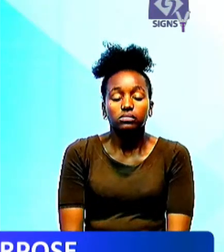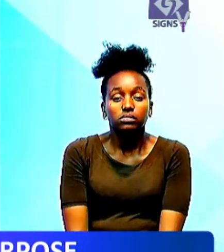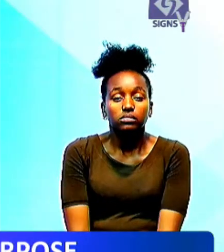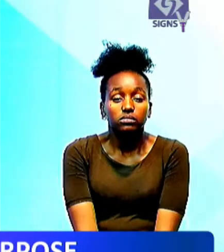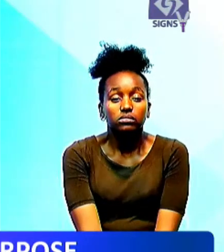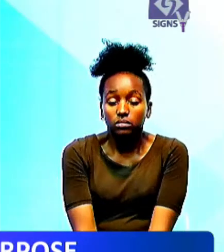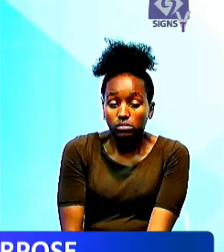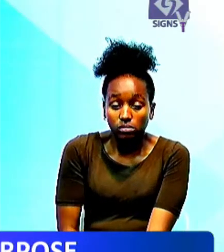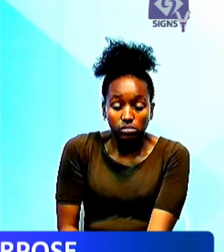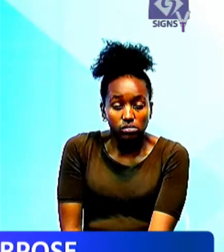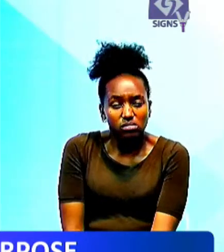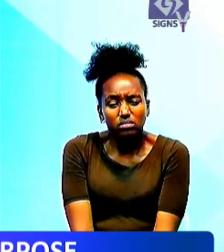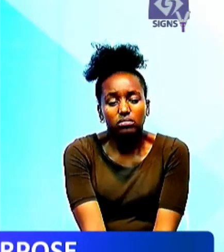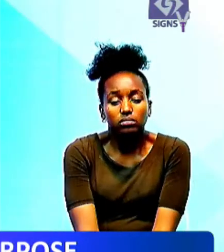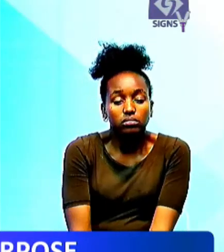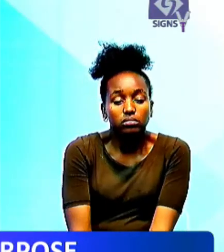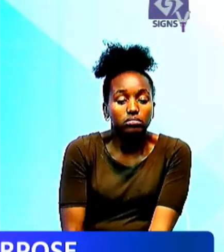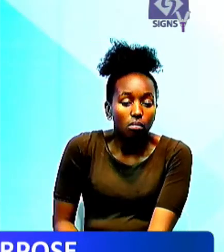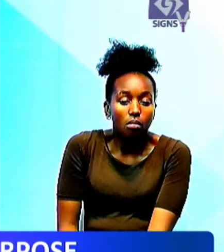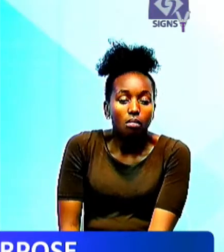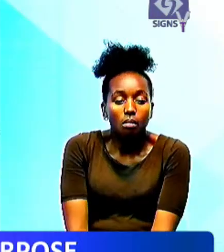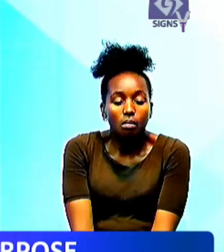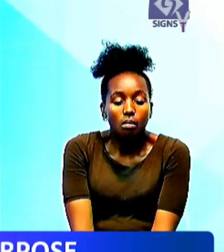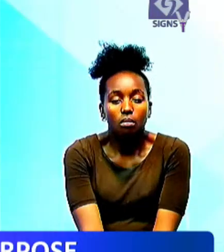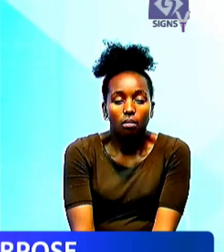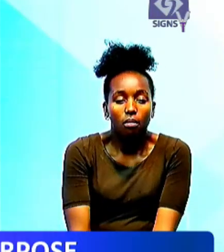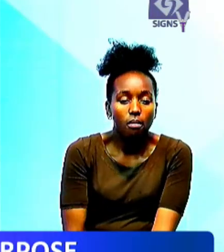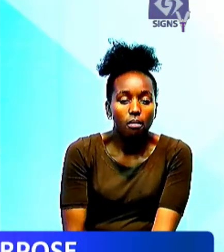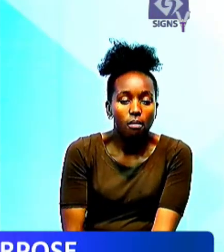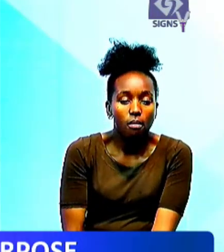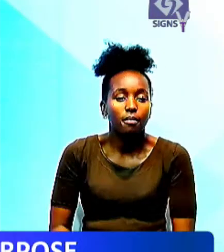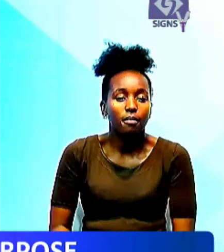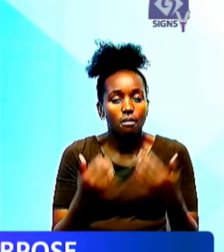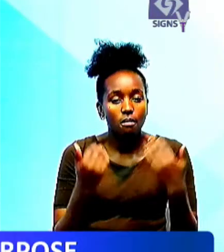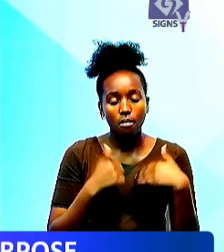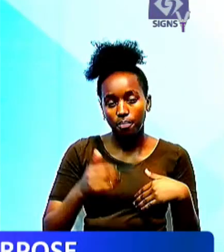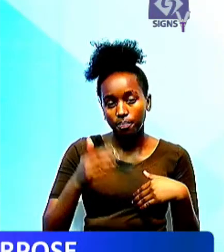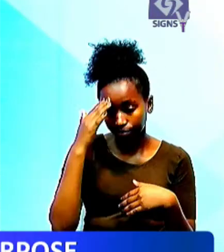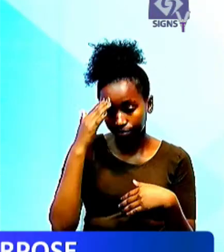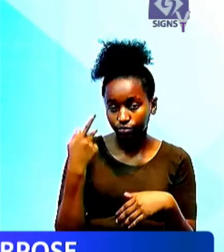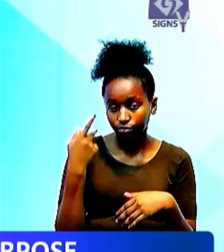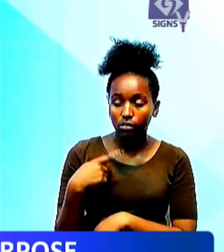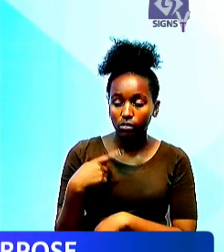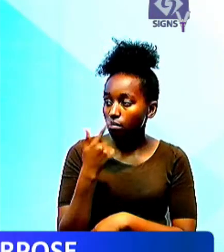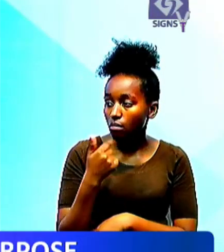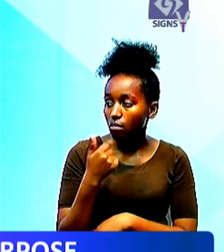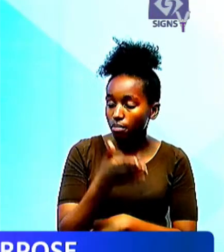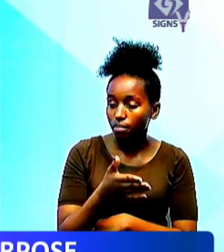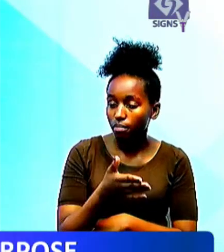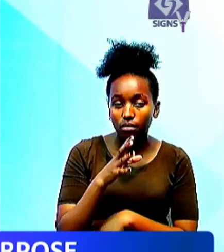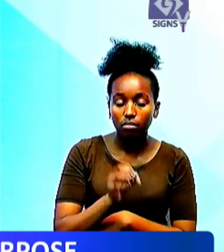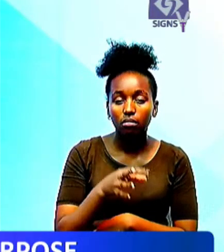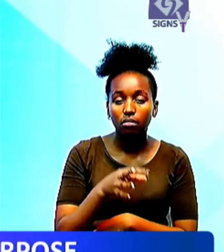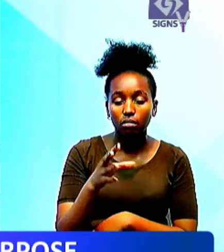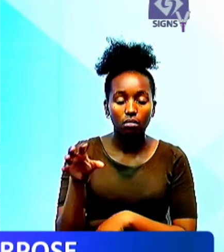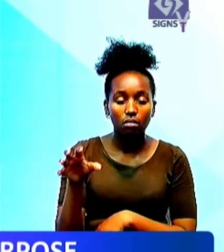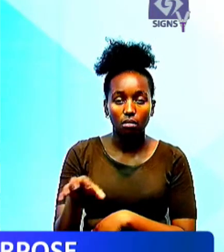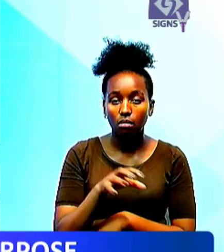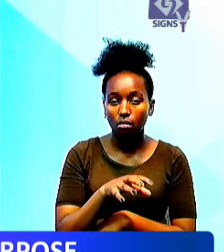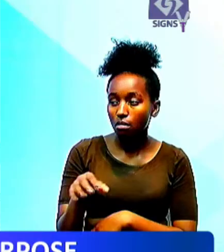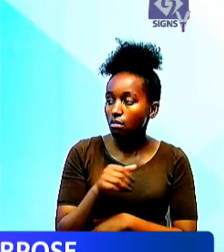transport and the cost of that transportation. So the people there, they just give their milk, is taken to the market, and then they zero cost